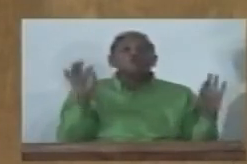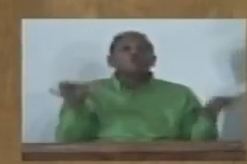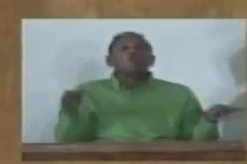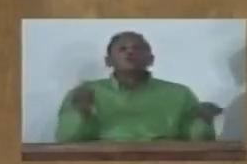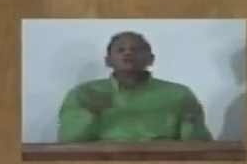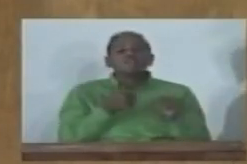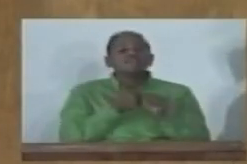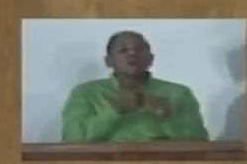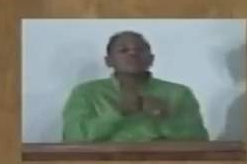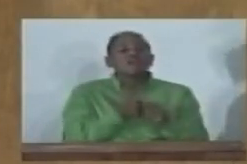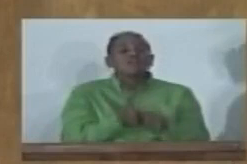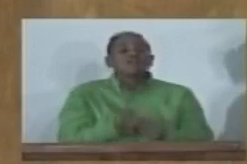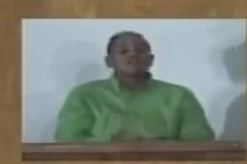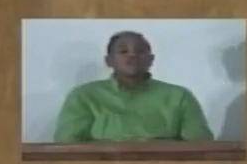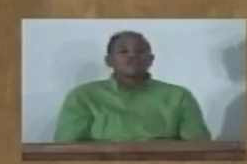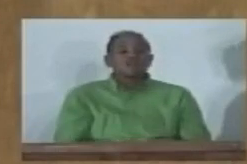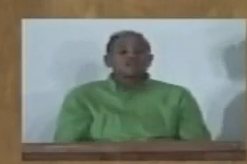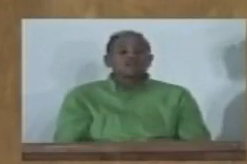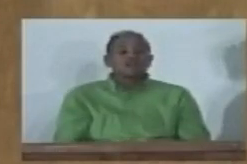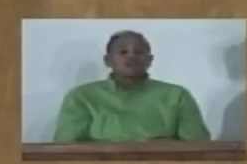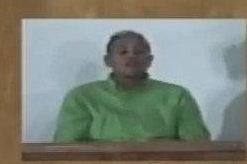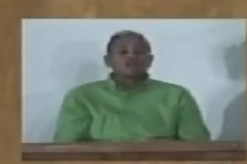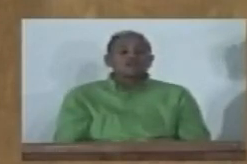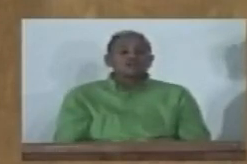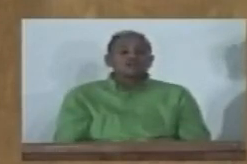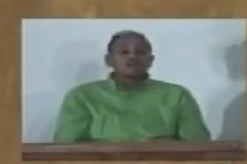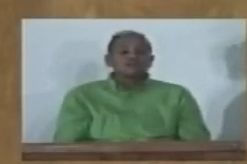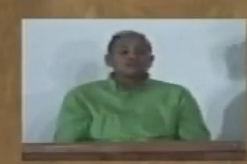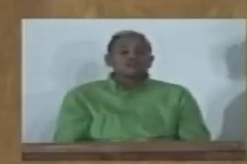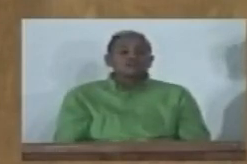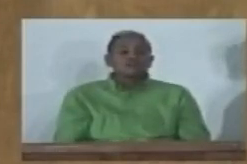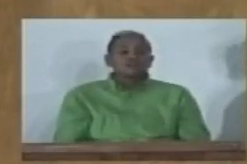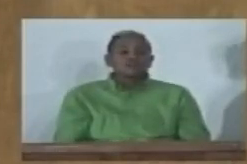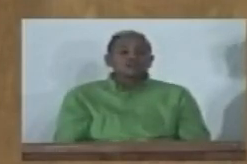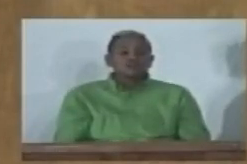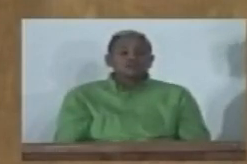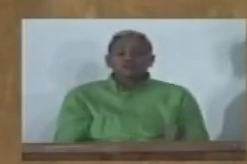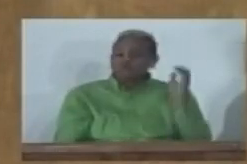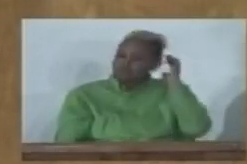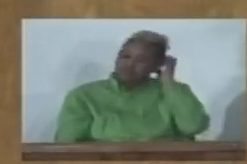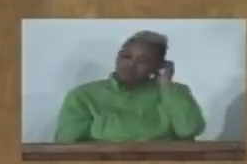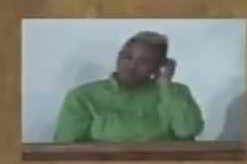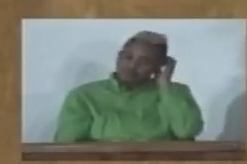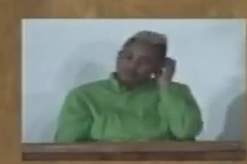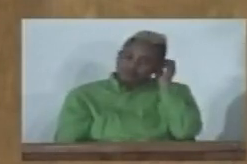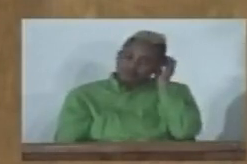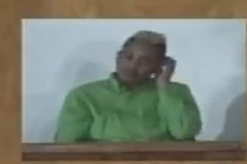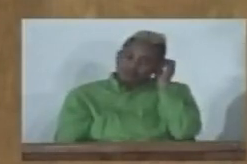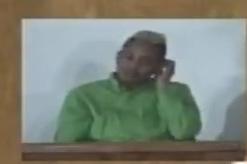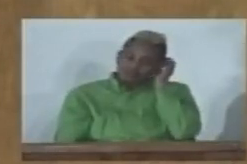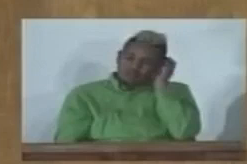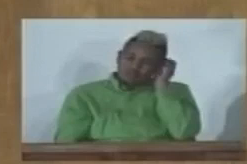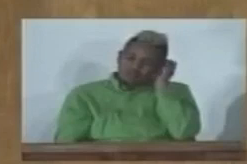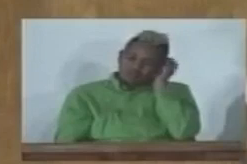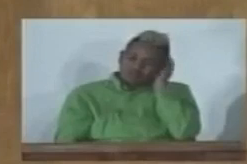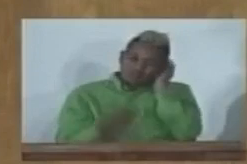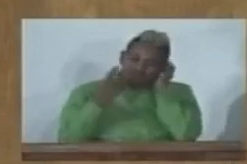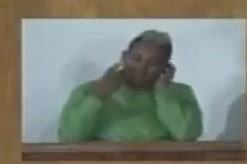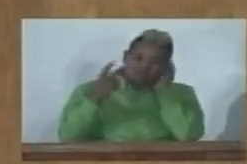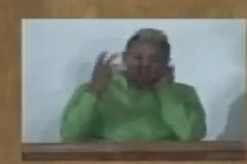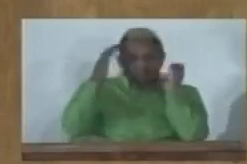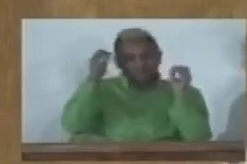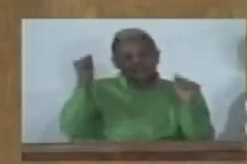follow fashion. You see, Mr. President, I know you're going to intervene, but the Prime Minister